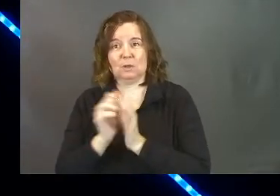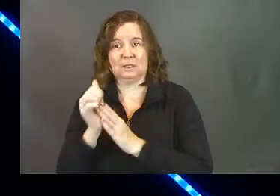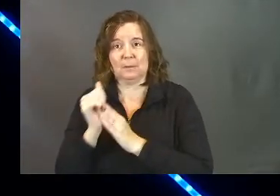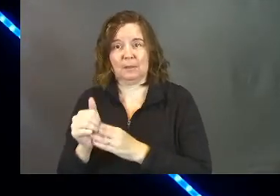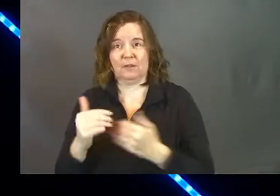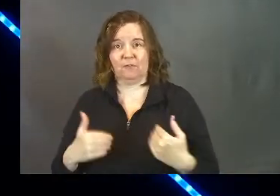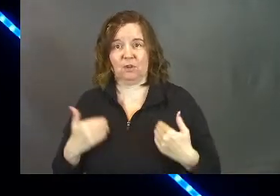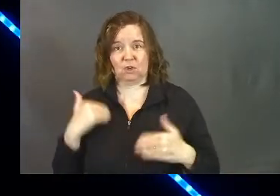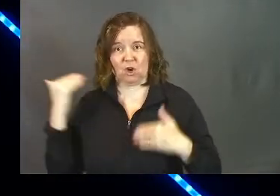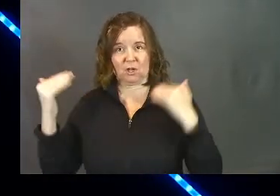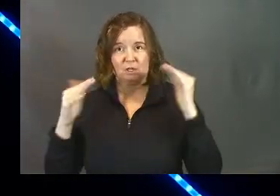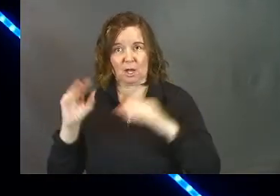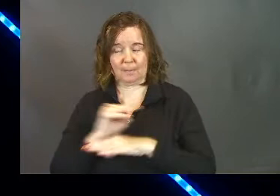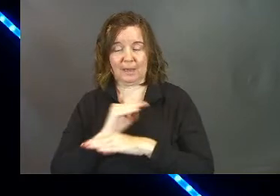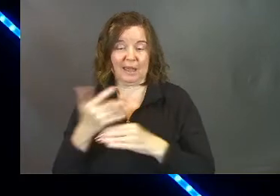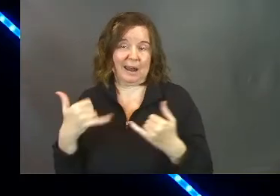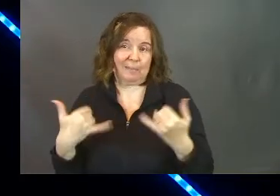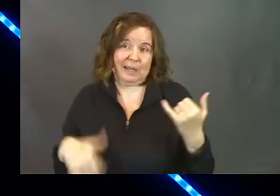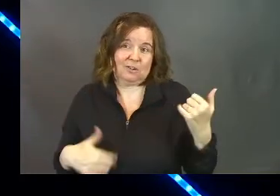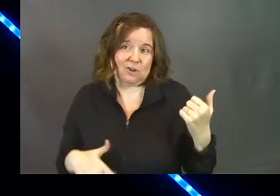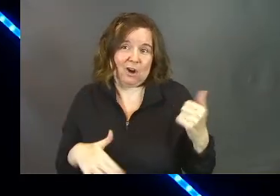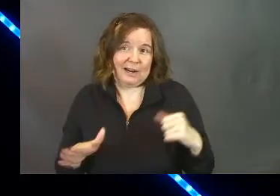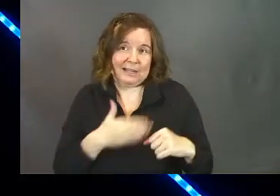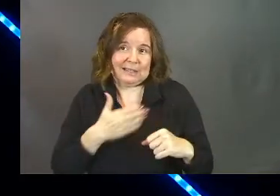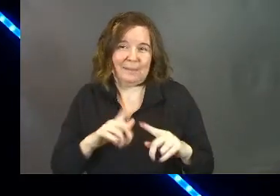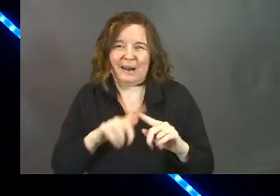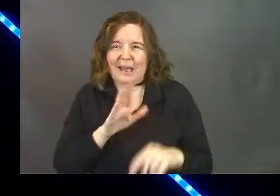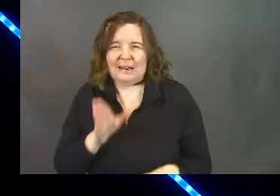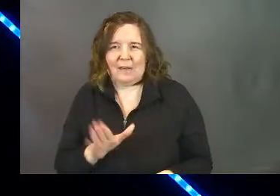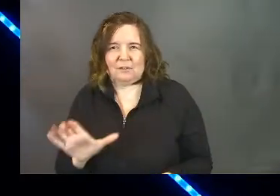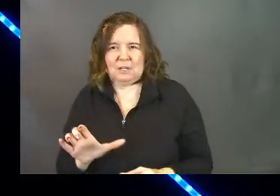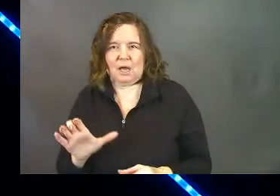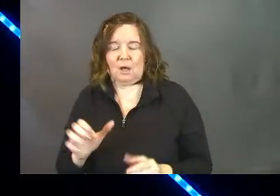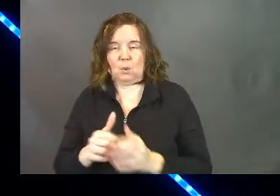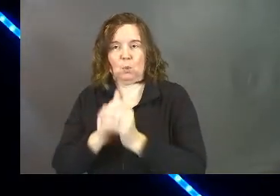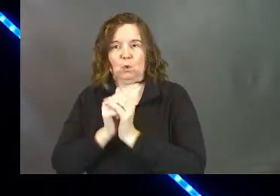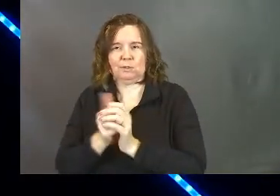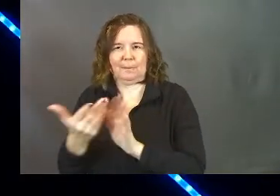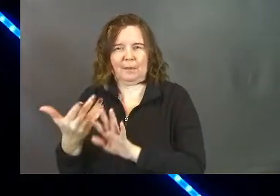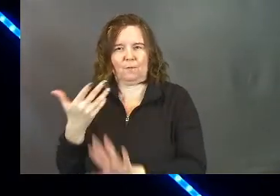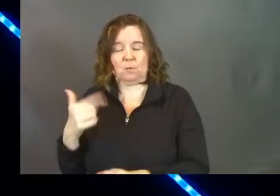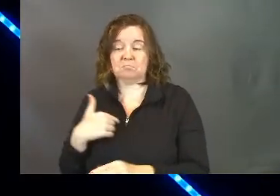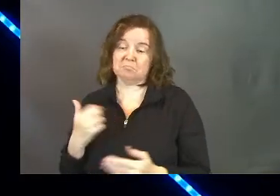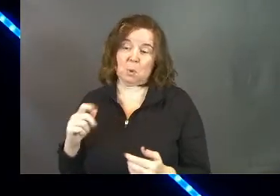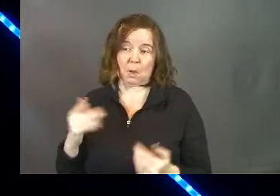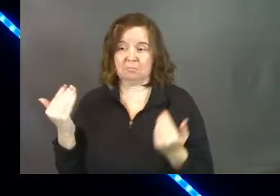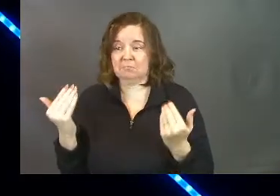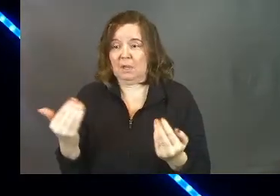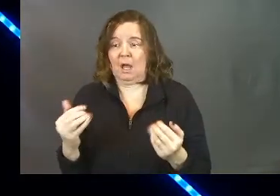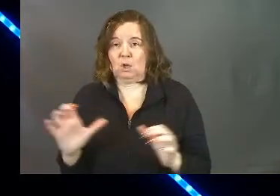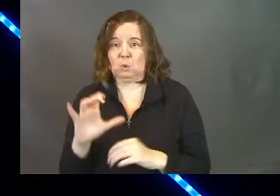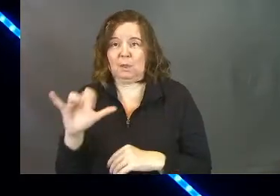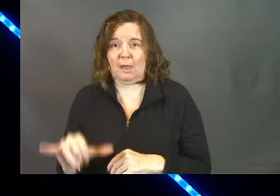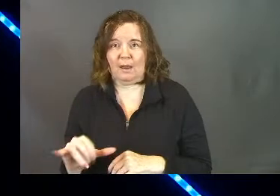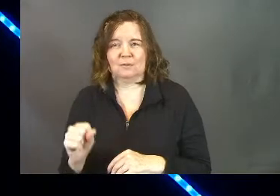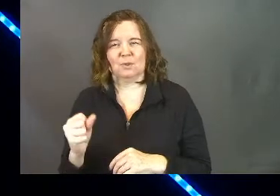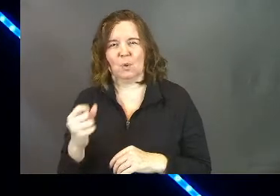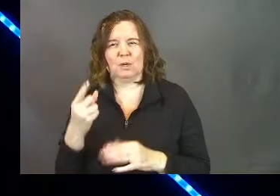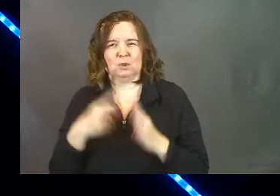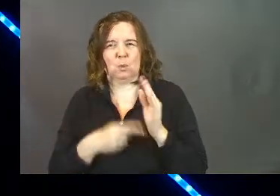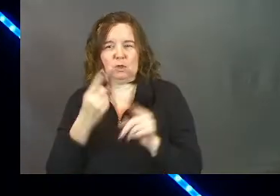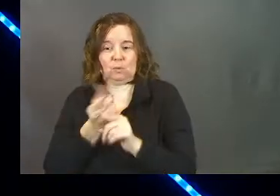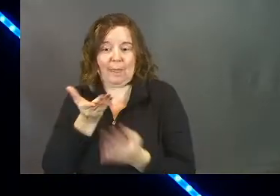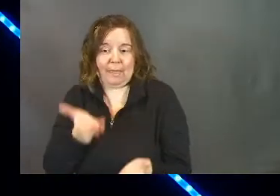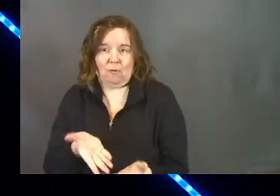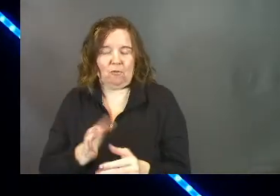their young adult ministry. And I'd played guitar and I'd sang, but I'd never done worship stuff before. And I was like, okay, I'll do that. You know, it's what's